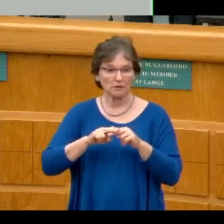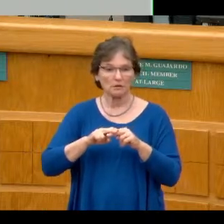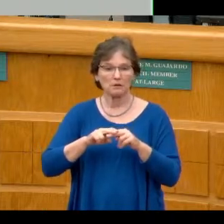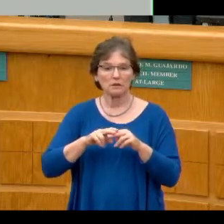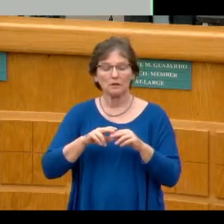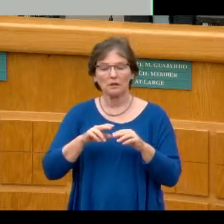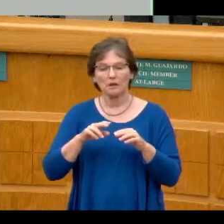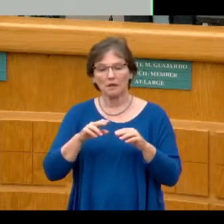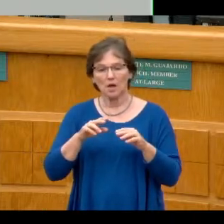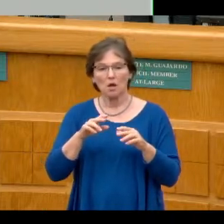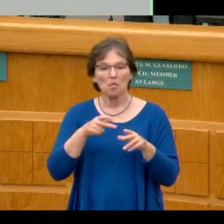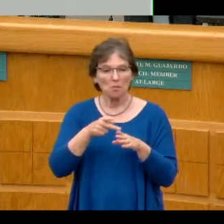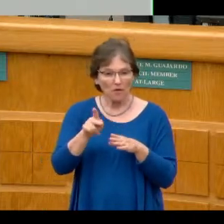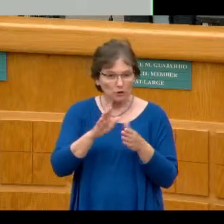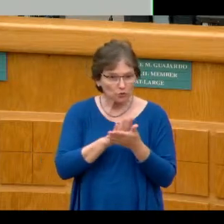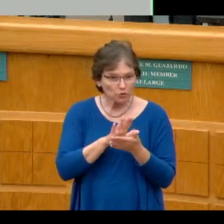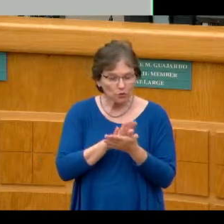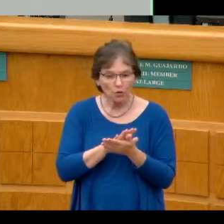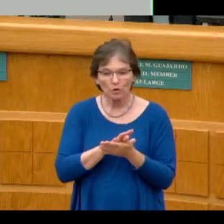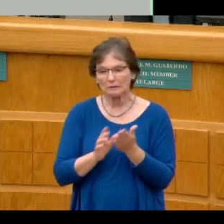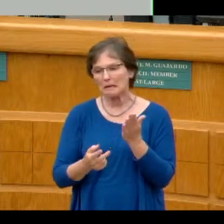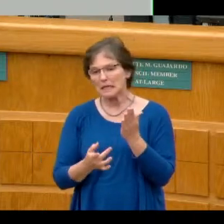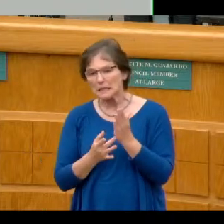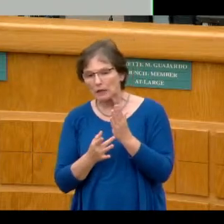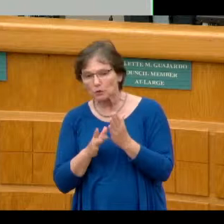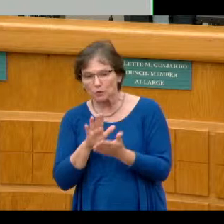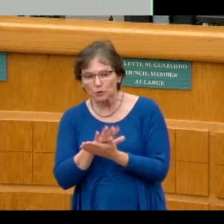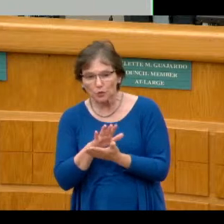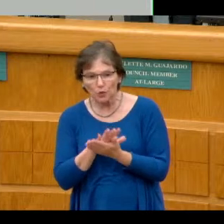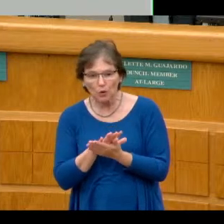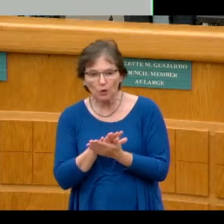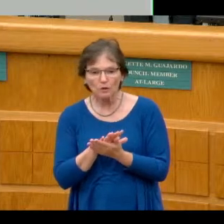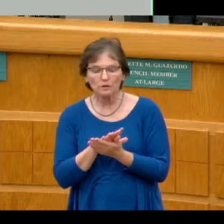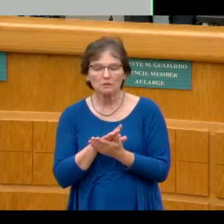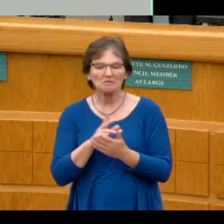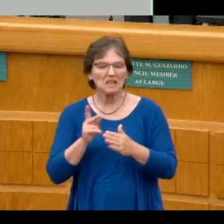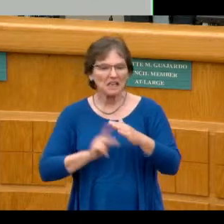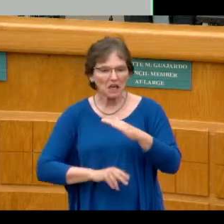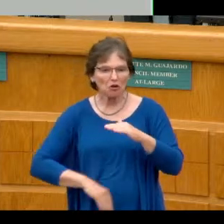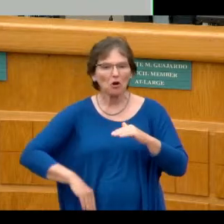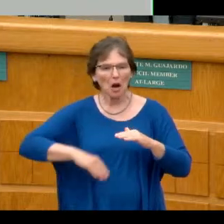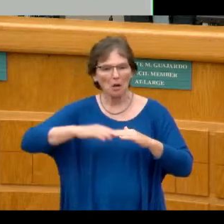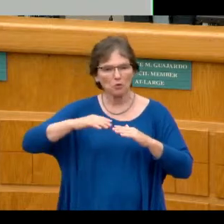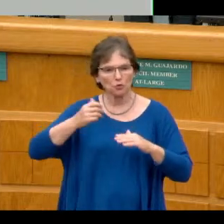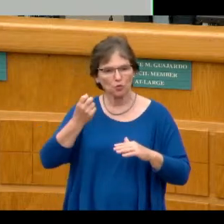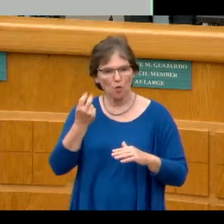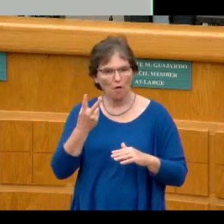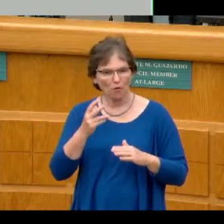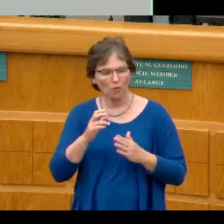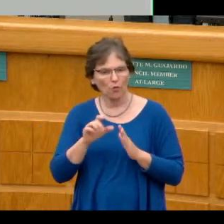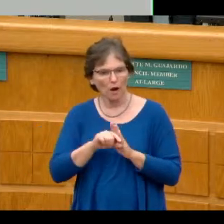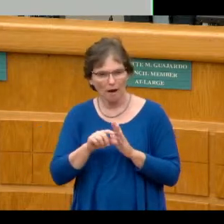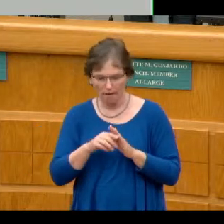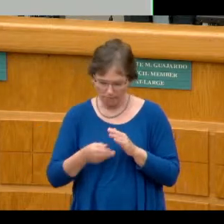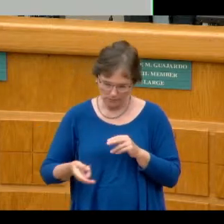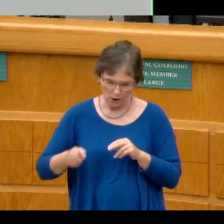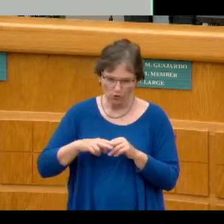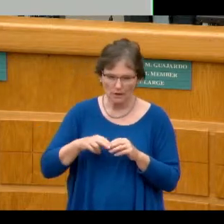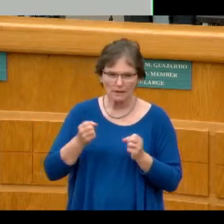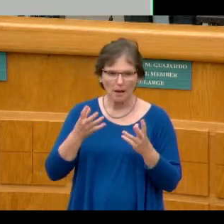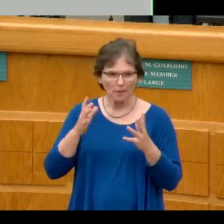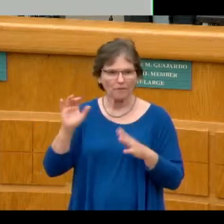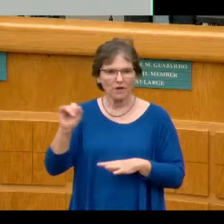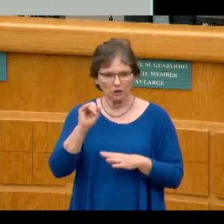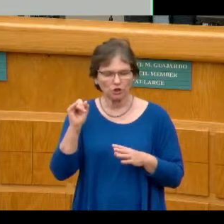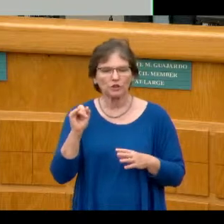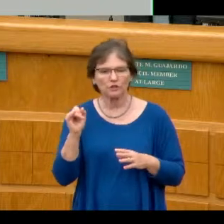time, so we can get a little peek into the future. I only show graphs I think are really different from what you've seen before. So we're going to